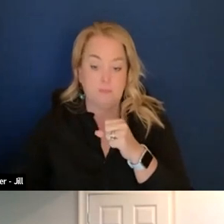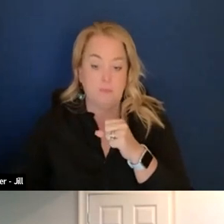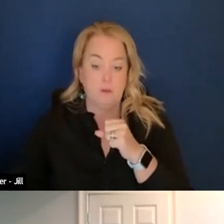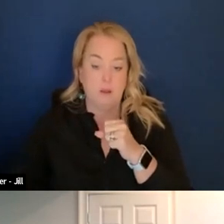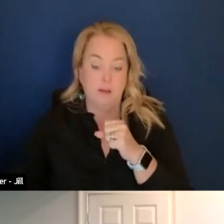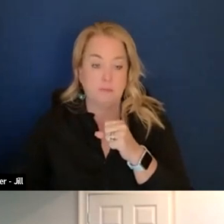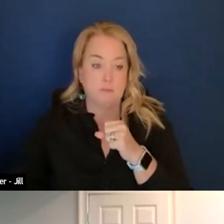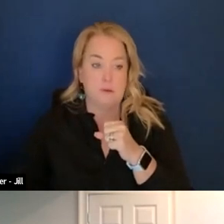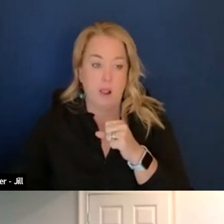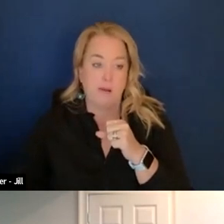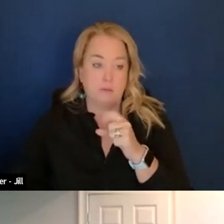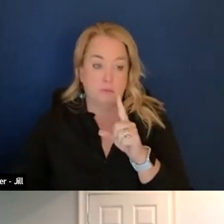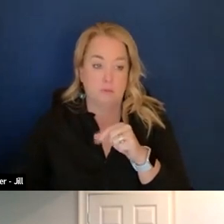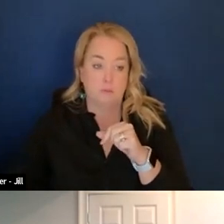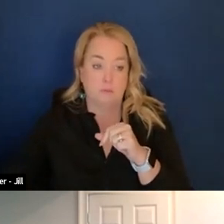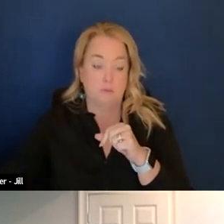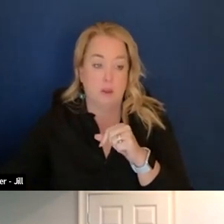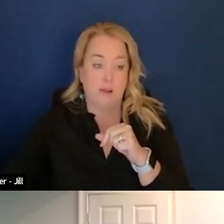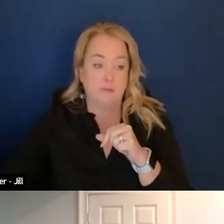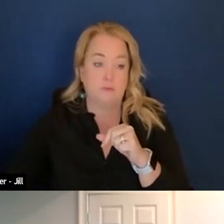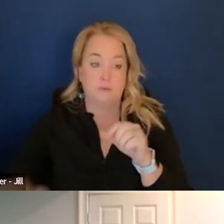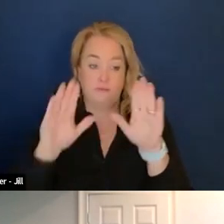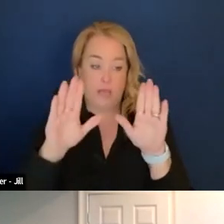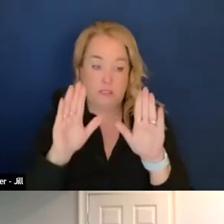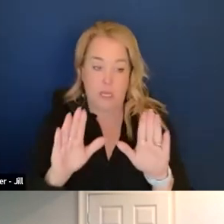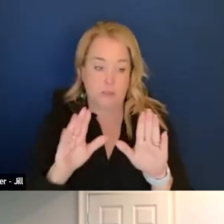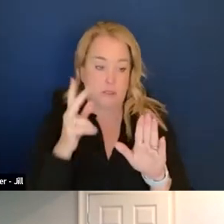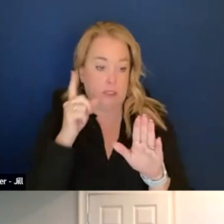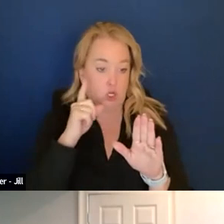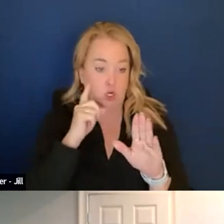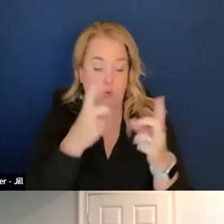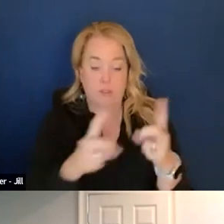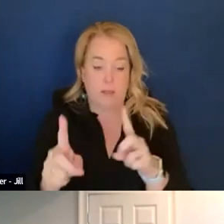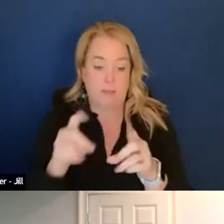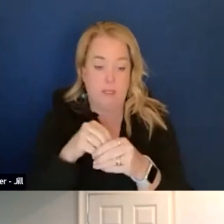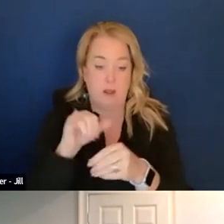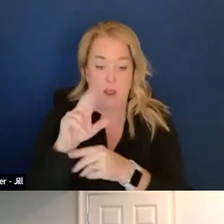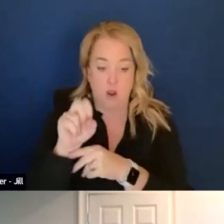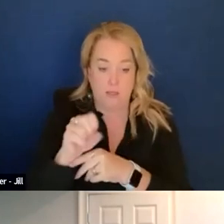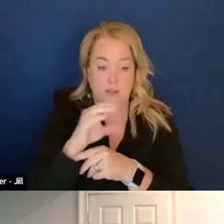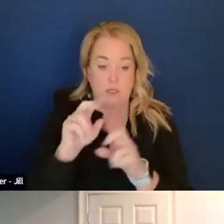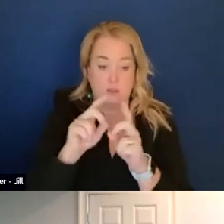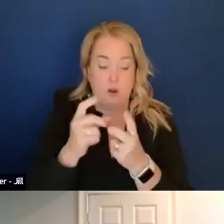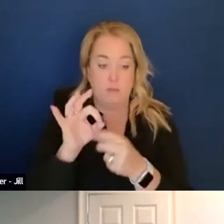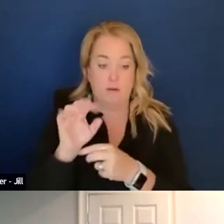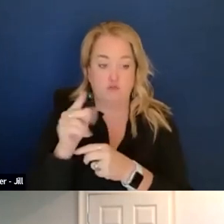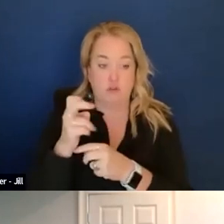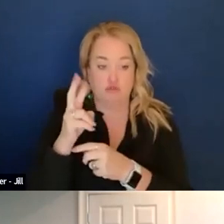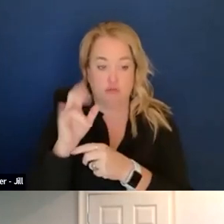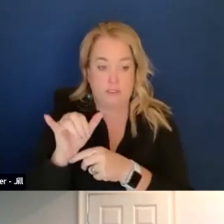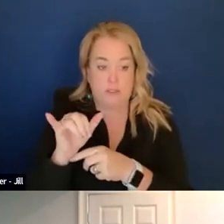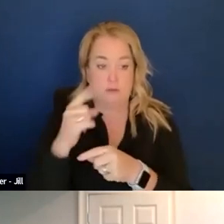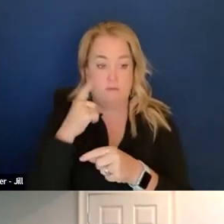really, really fantastic to hear about what is happening within IRS and Department of Treasury around